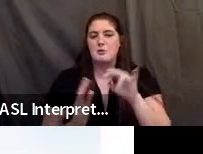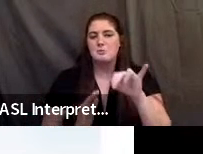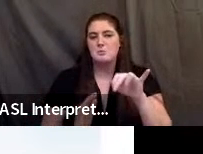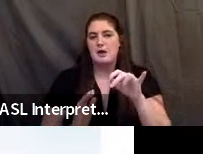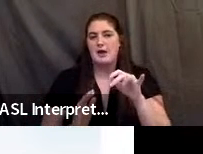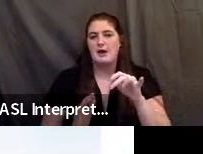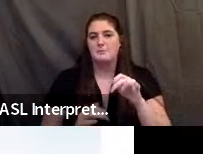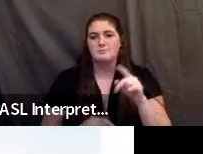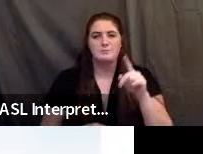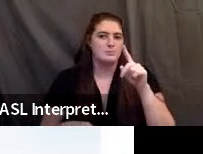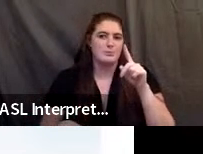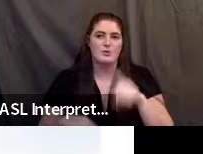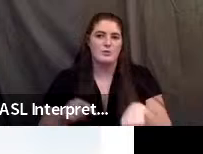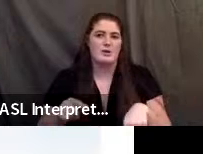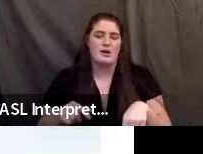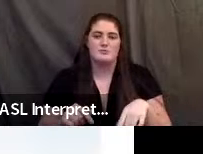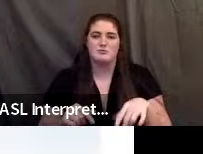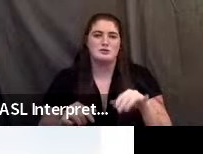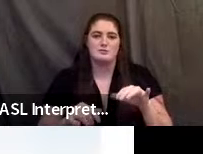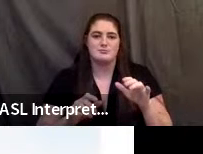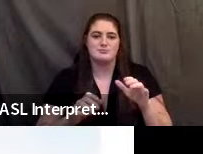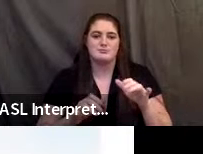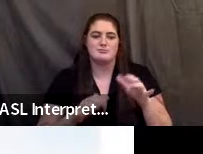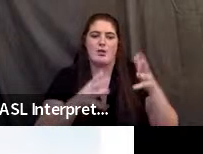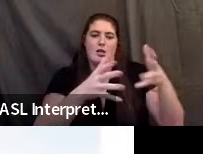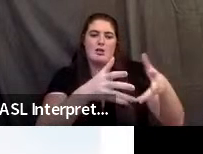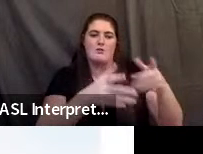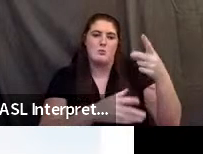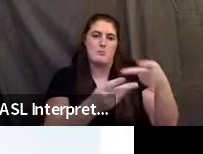yeah, you can't kind of stick them all in one spot.